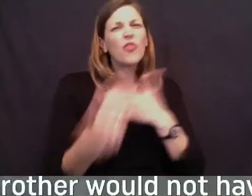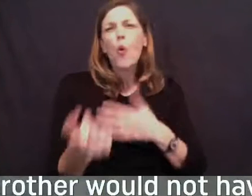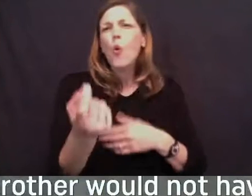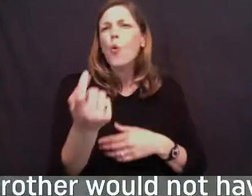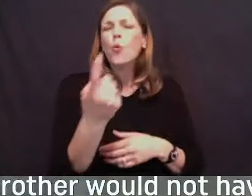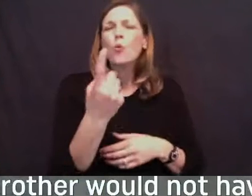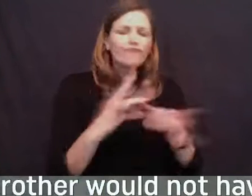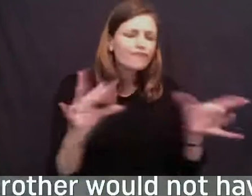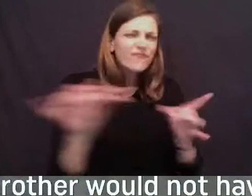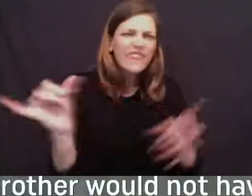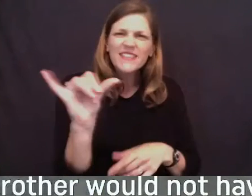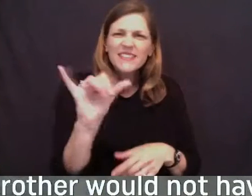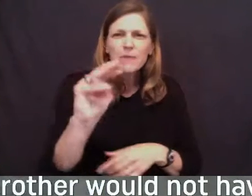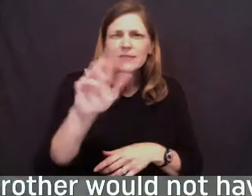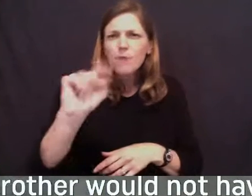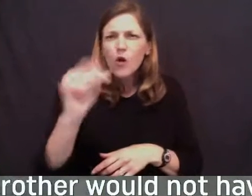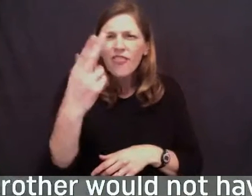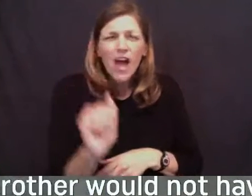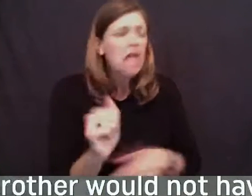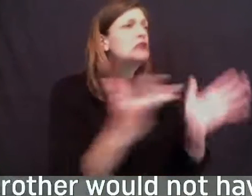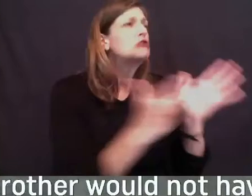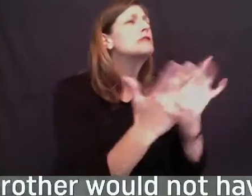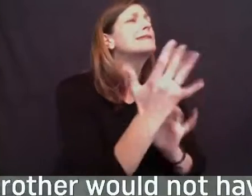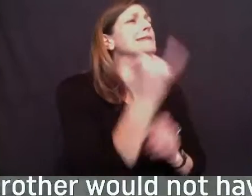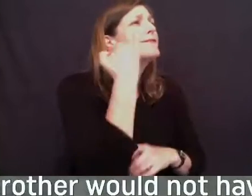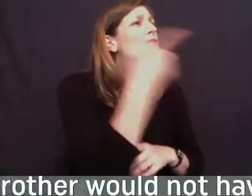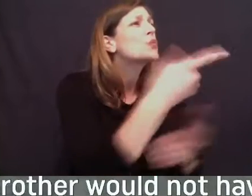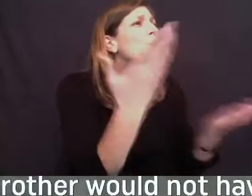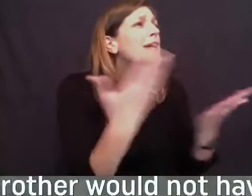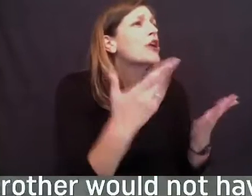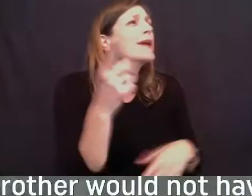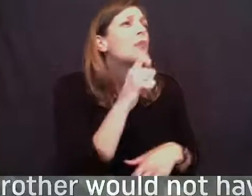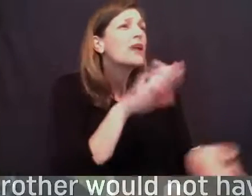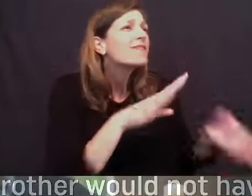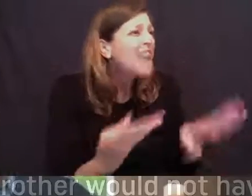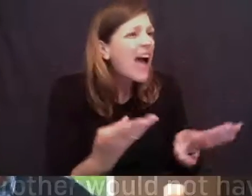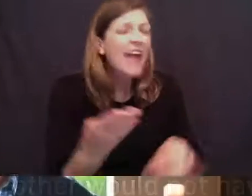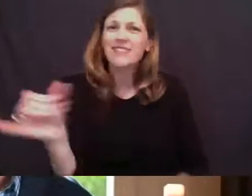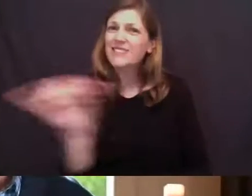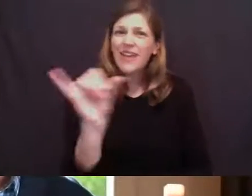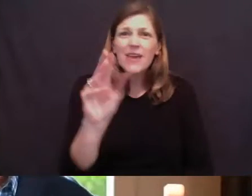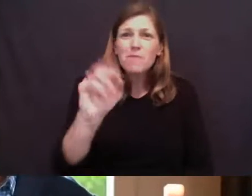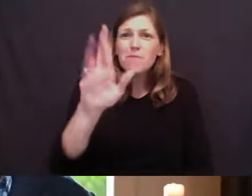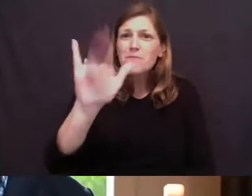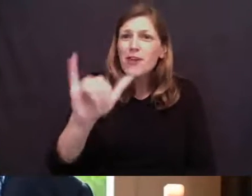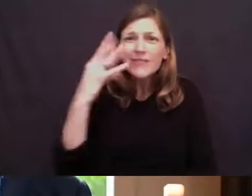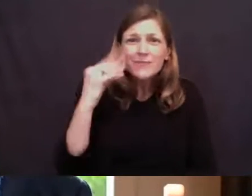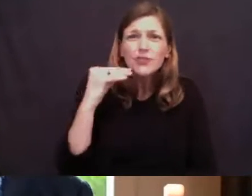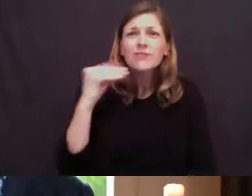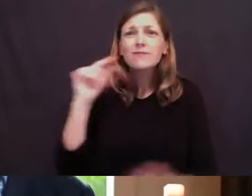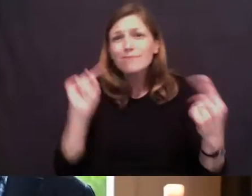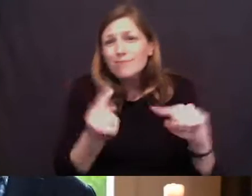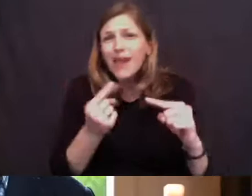Jesus, if you'd have been here, he wouldn't have died. She too is experiencing the pain, the frustration, the hurt, and